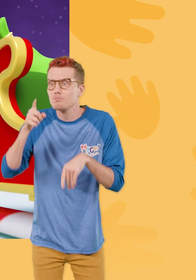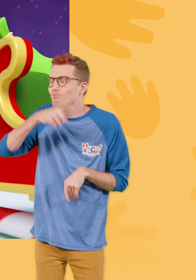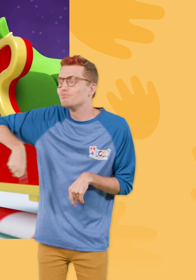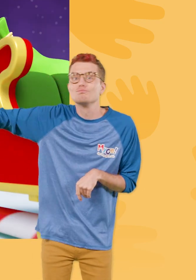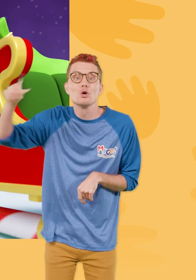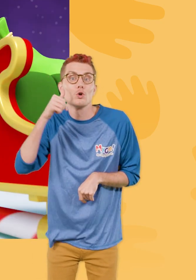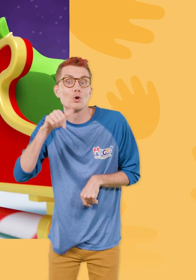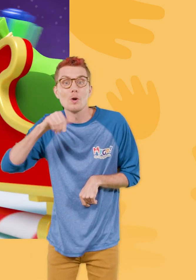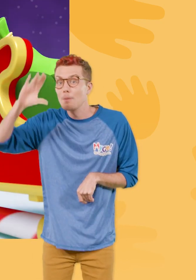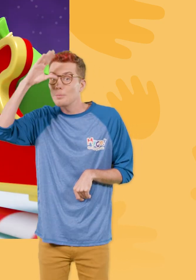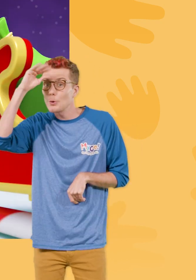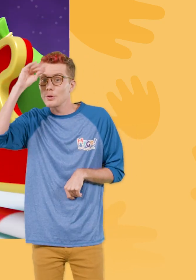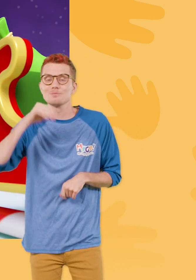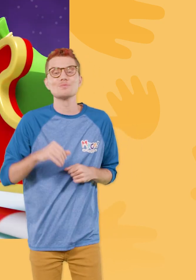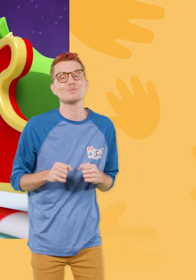the girls and boys.